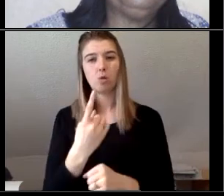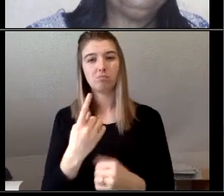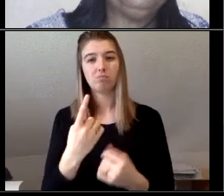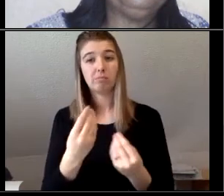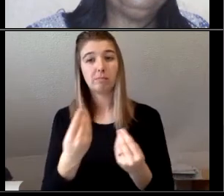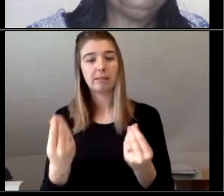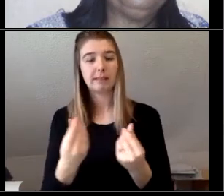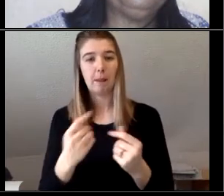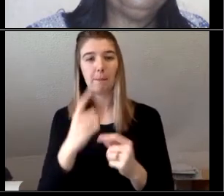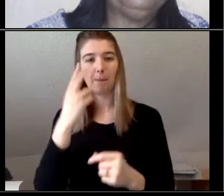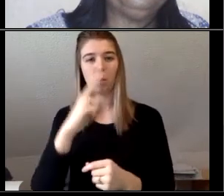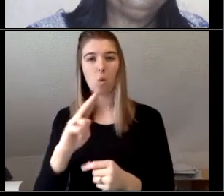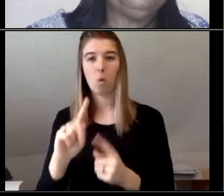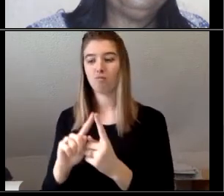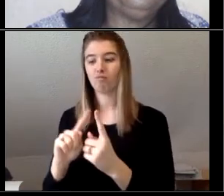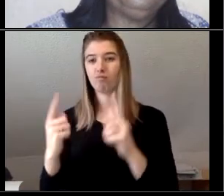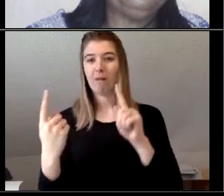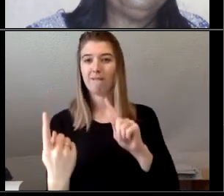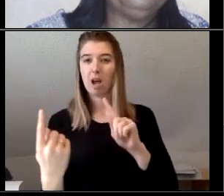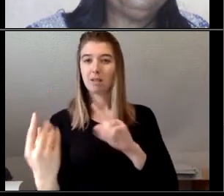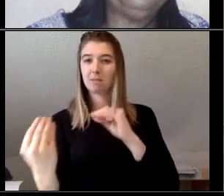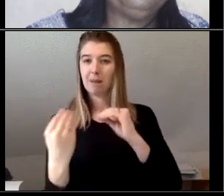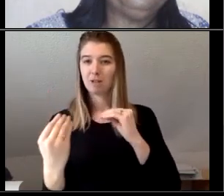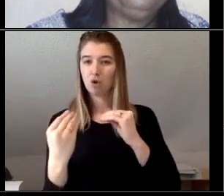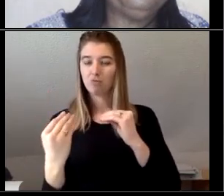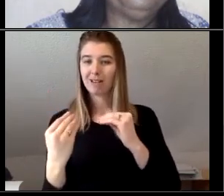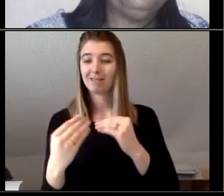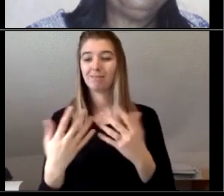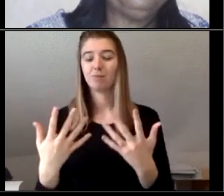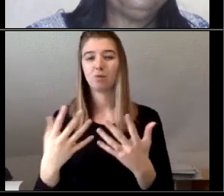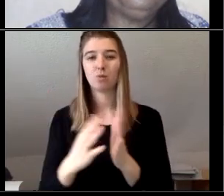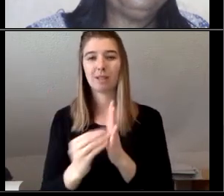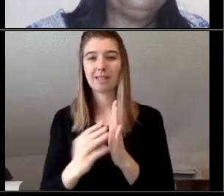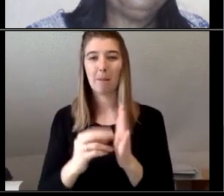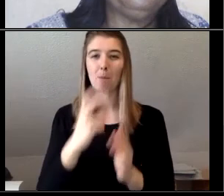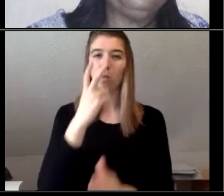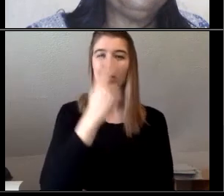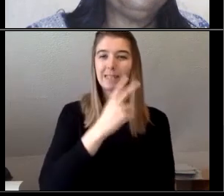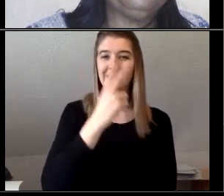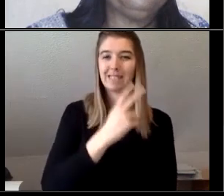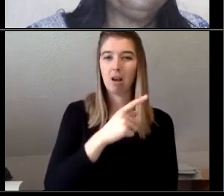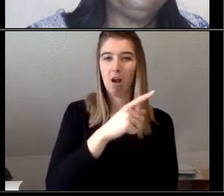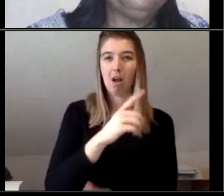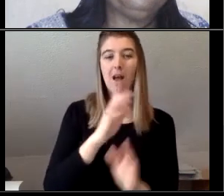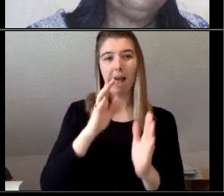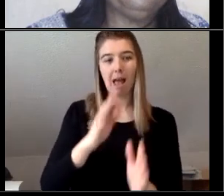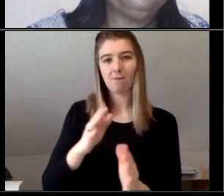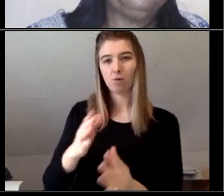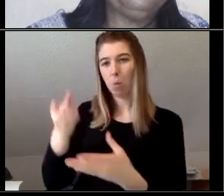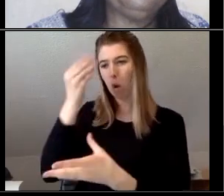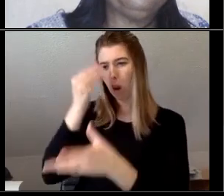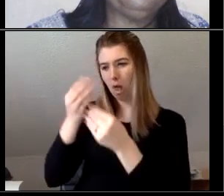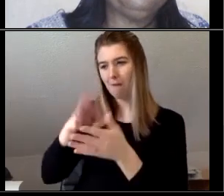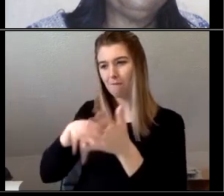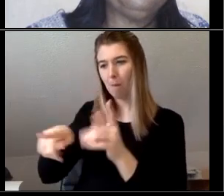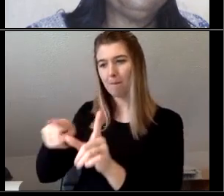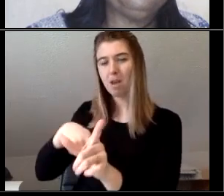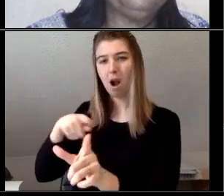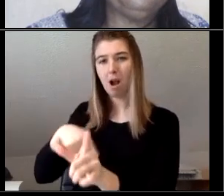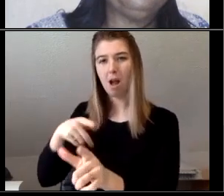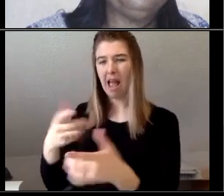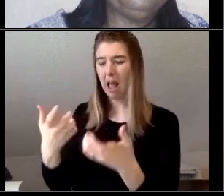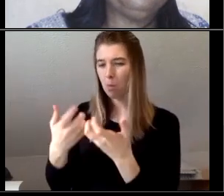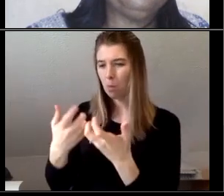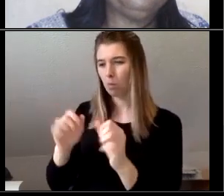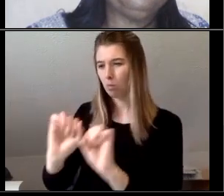seniors need to hear from diverse voices of junior scientists to understand what their life is like. And I think that organizations can systematize that. I know